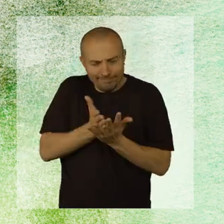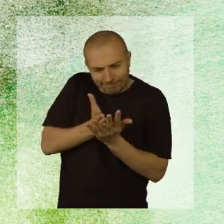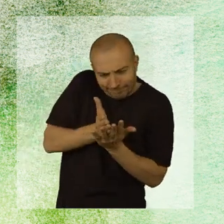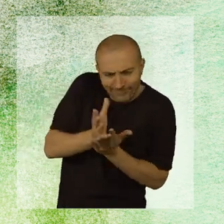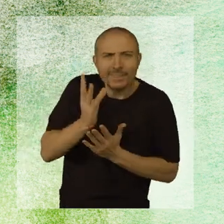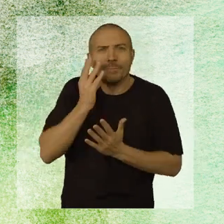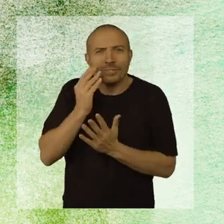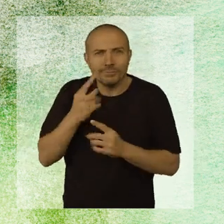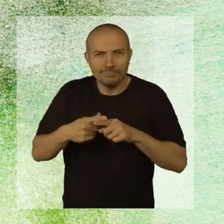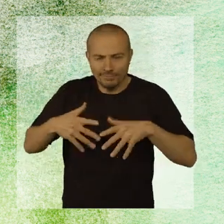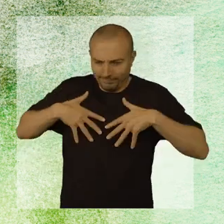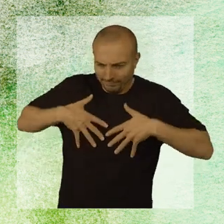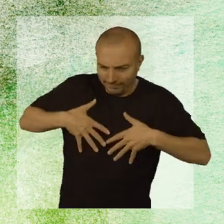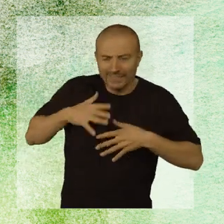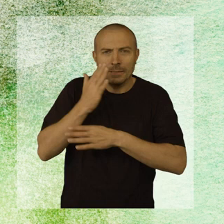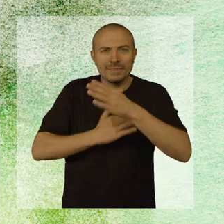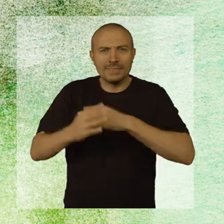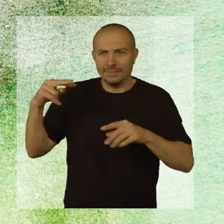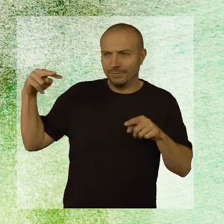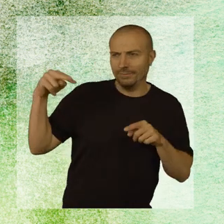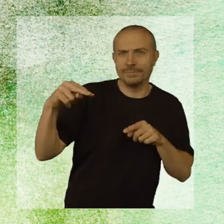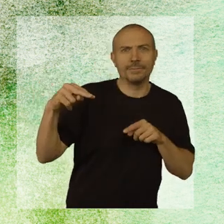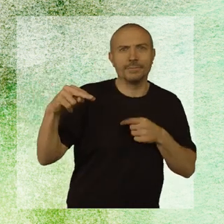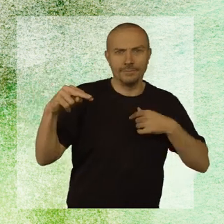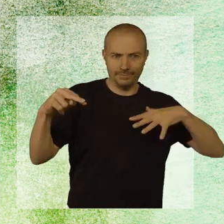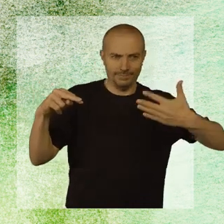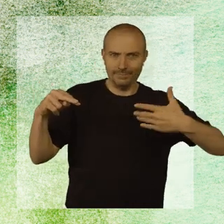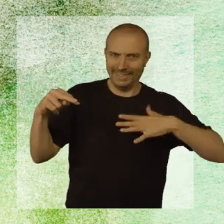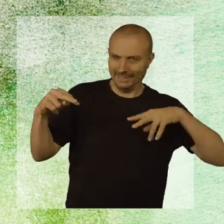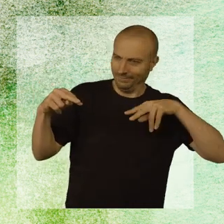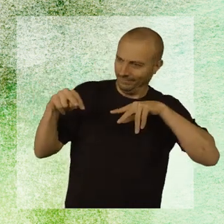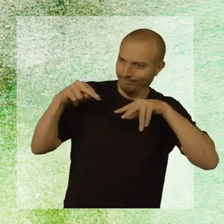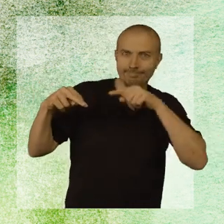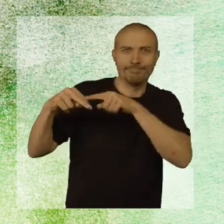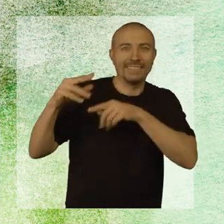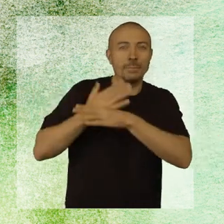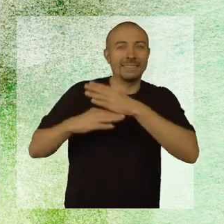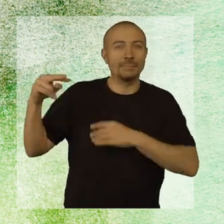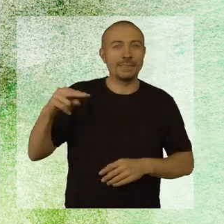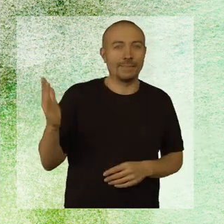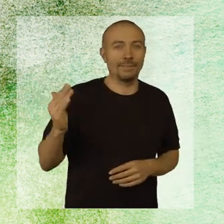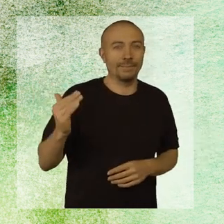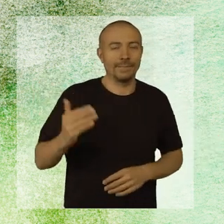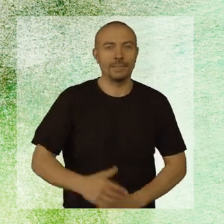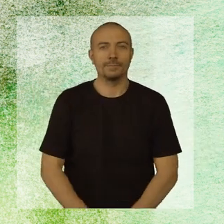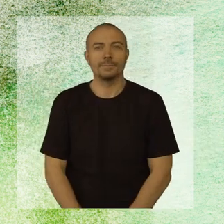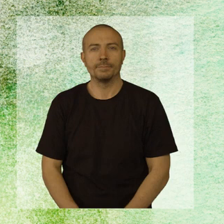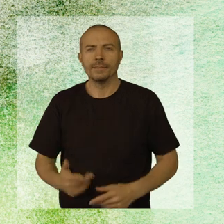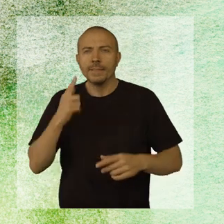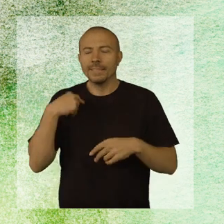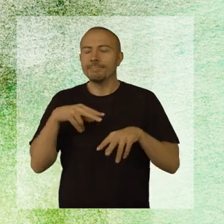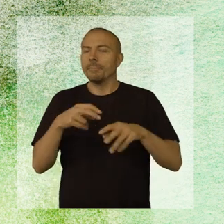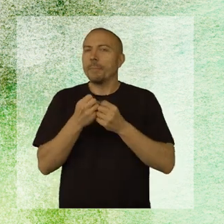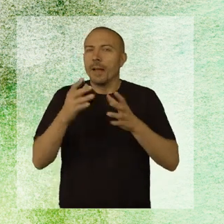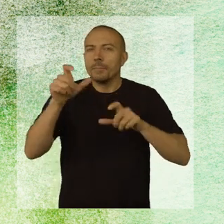have the lived experience what need to be integrated from a disability perspective. I